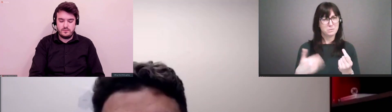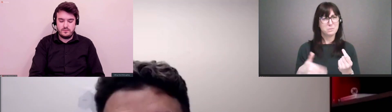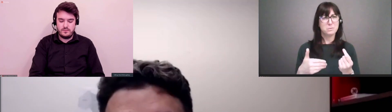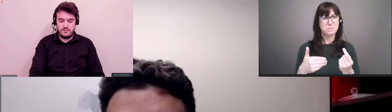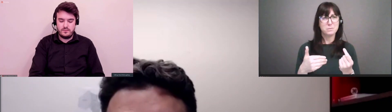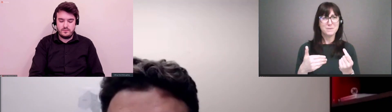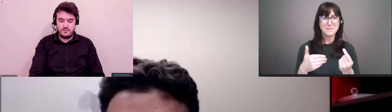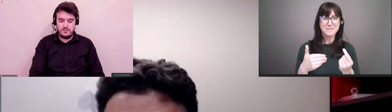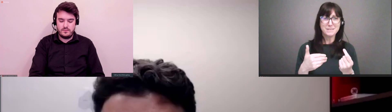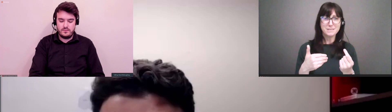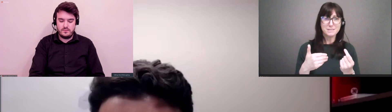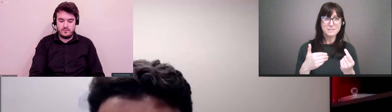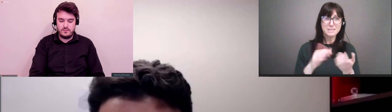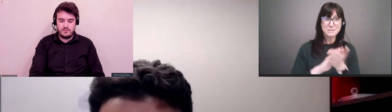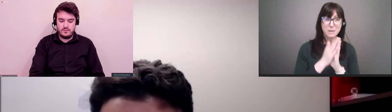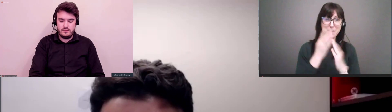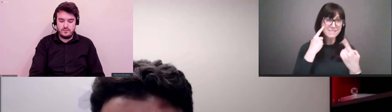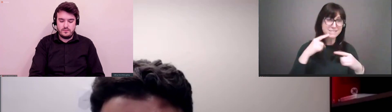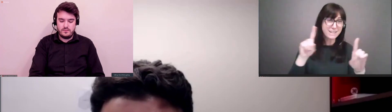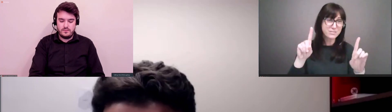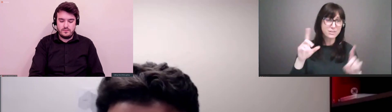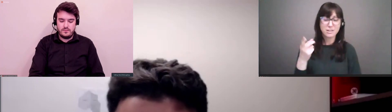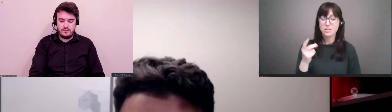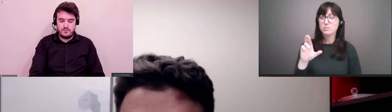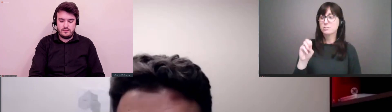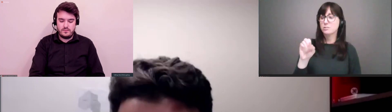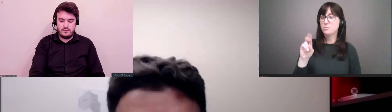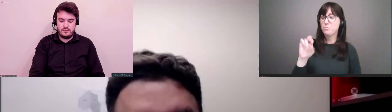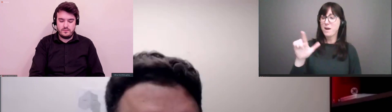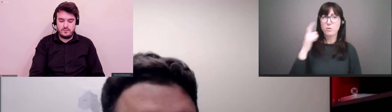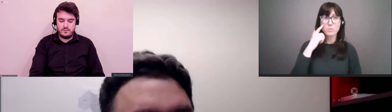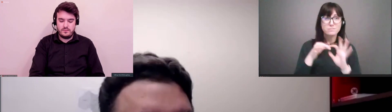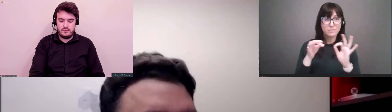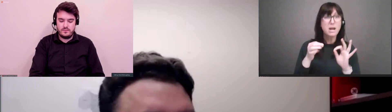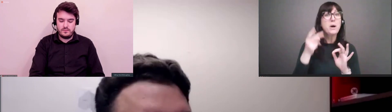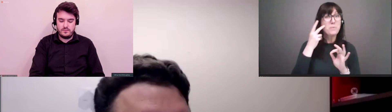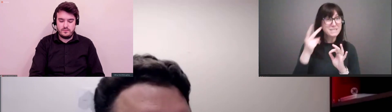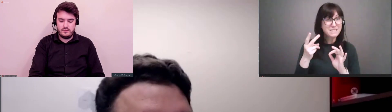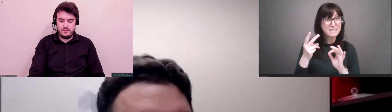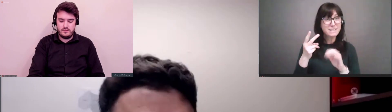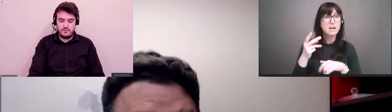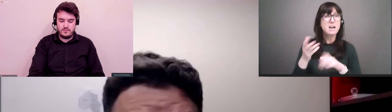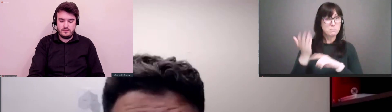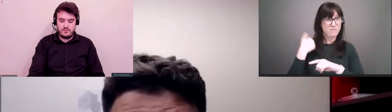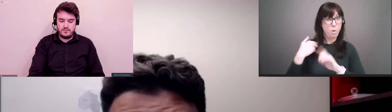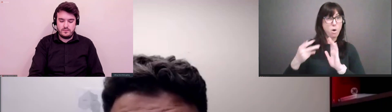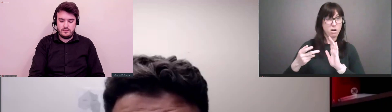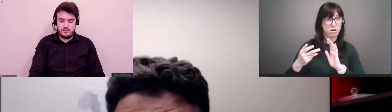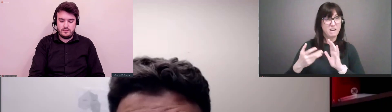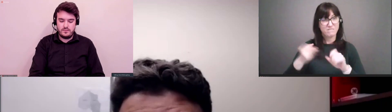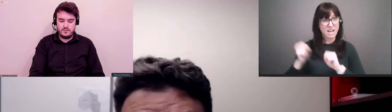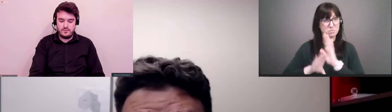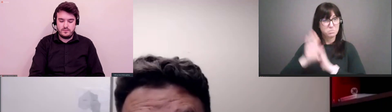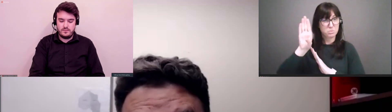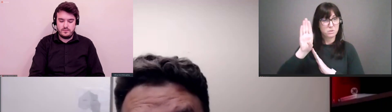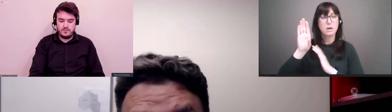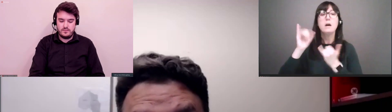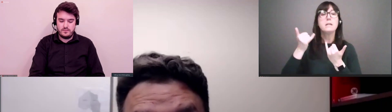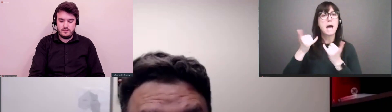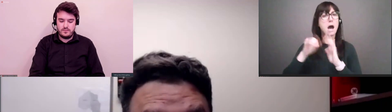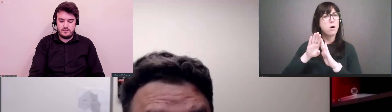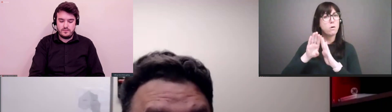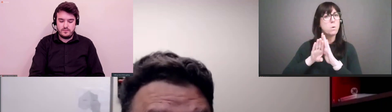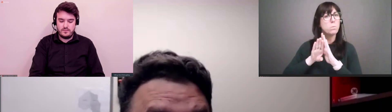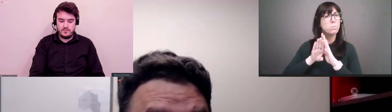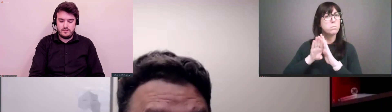fruit. I mean, as just Dr. Manuel was saying, we're seeing the doubling times increase, and so that should be good. But we shouldn't